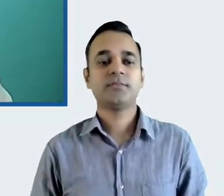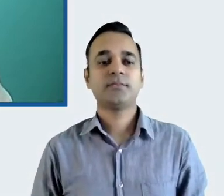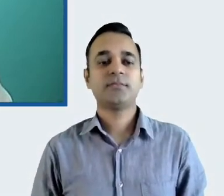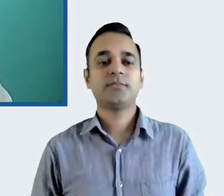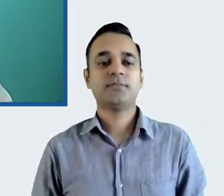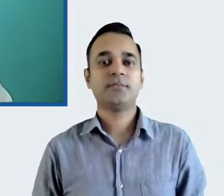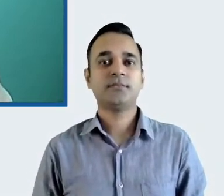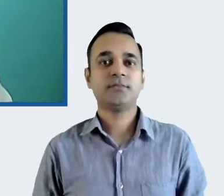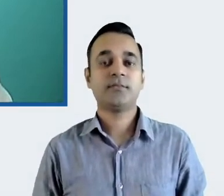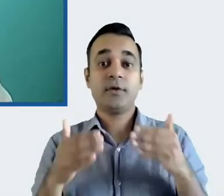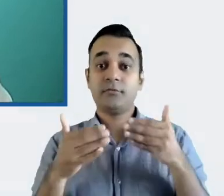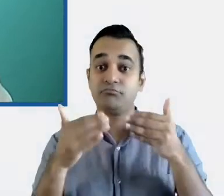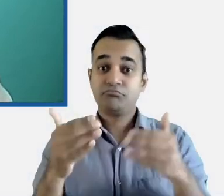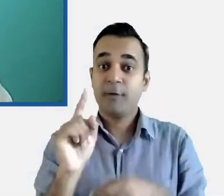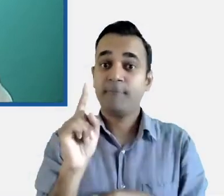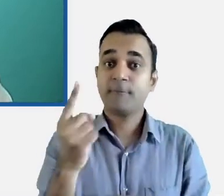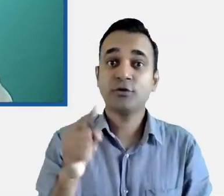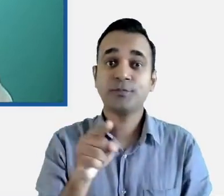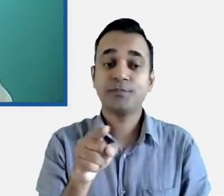round, and we